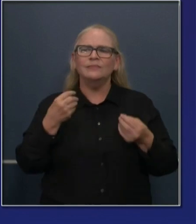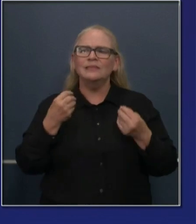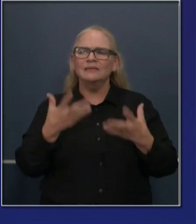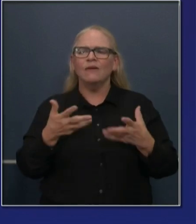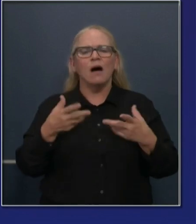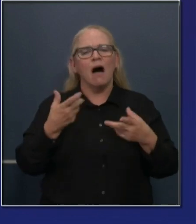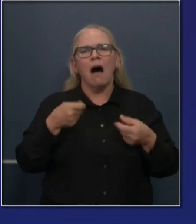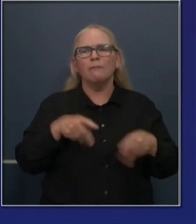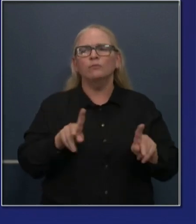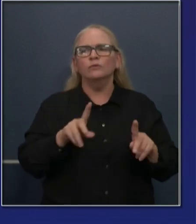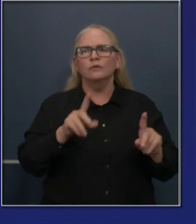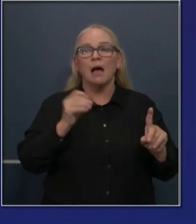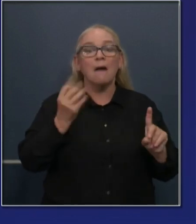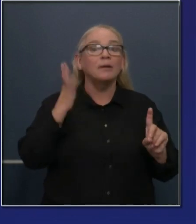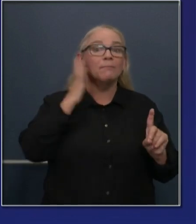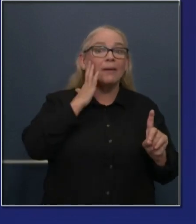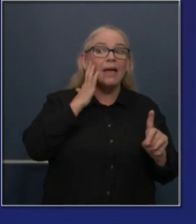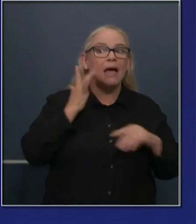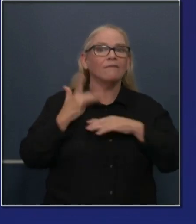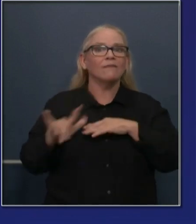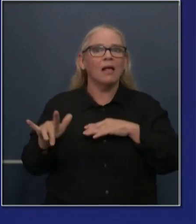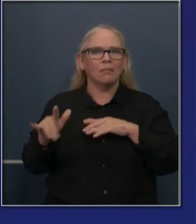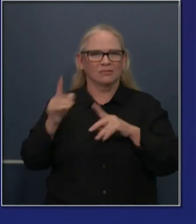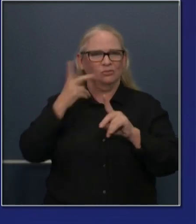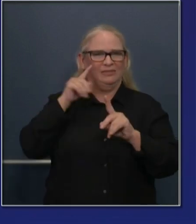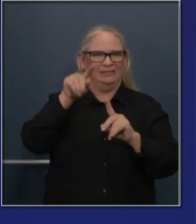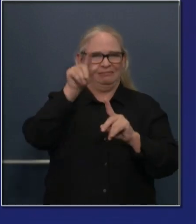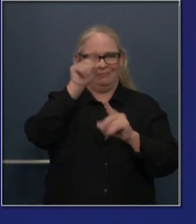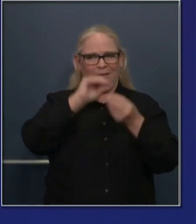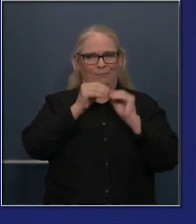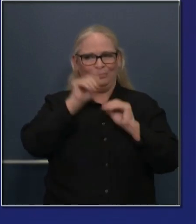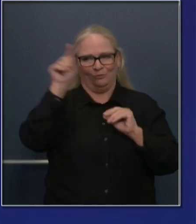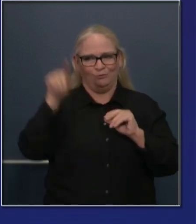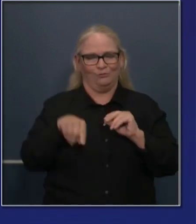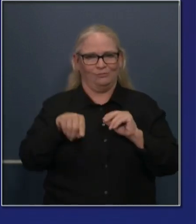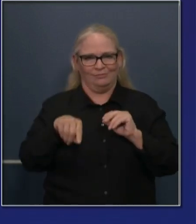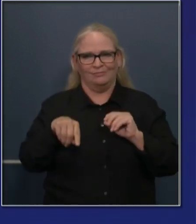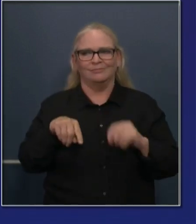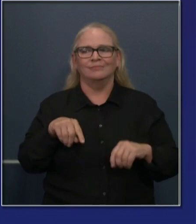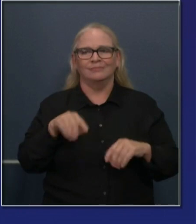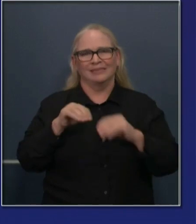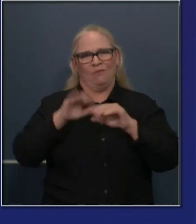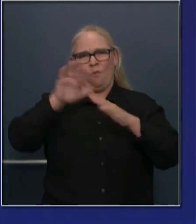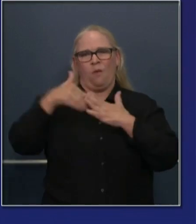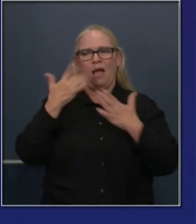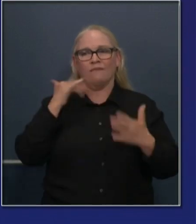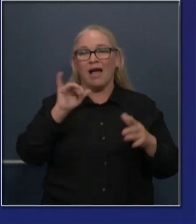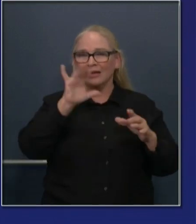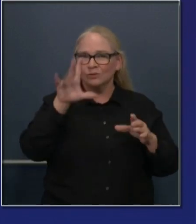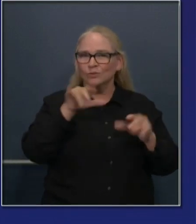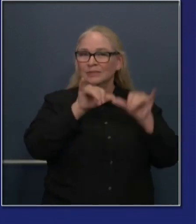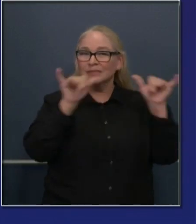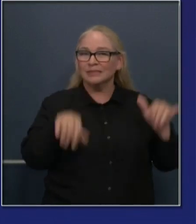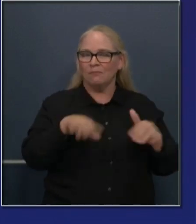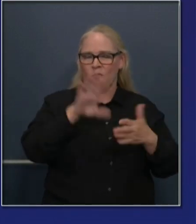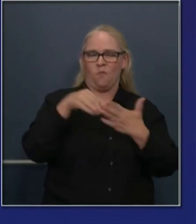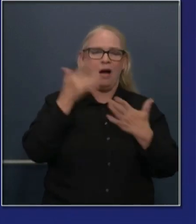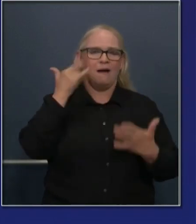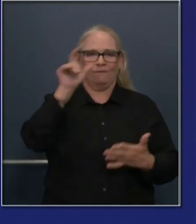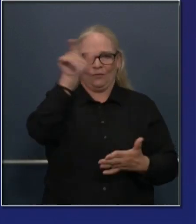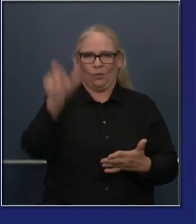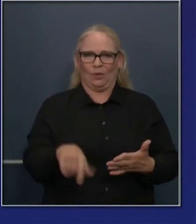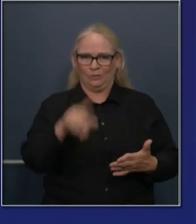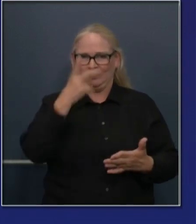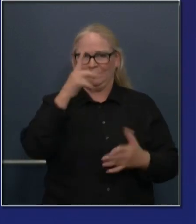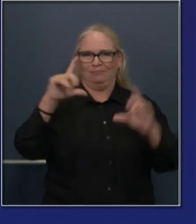of beds that are available in our ICU system. There was some new reporting that came from the feds, or new criteria reporting, and that's